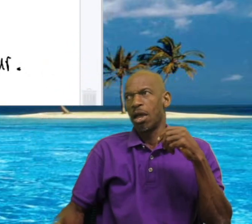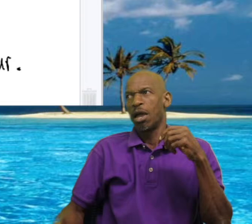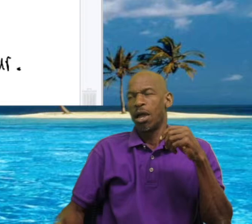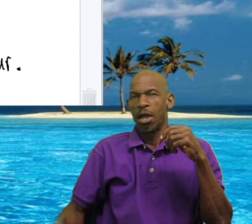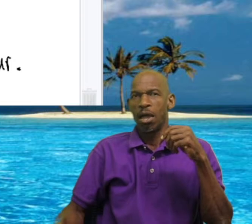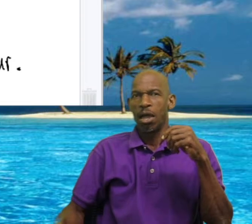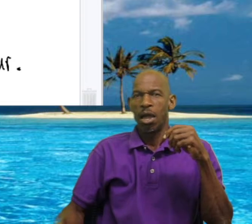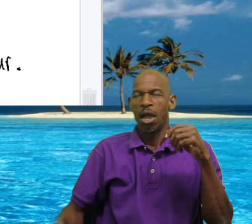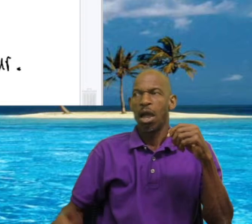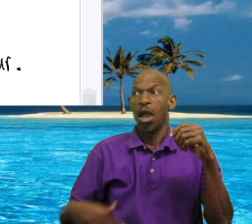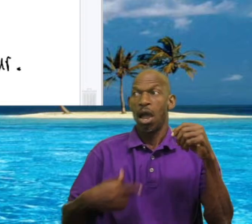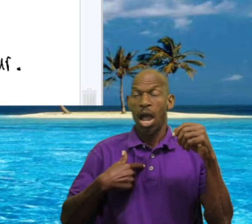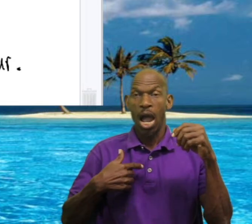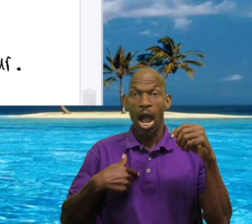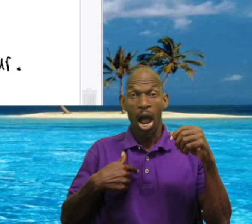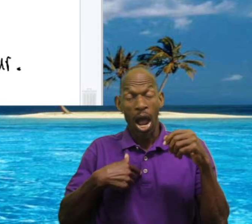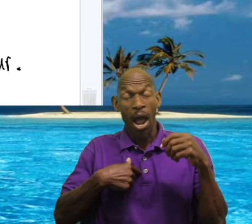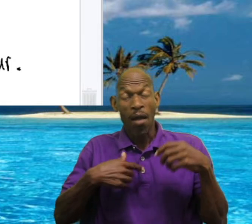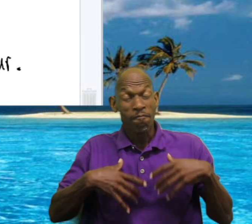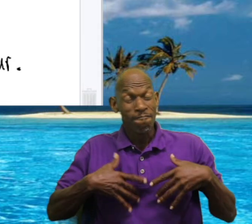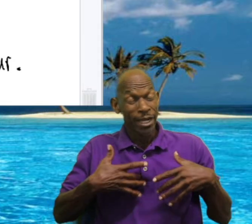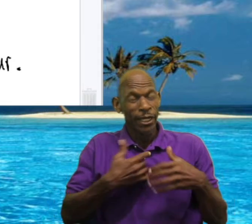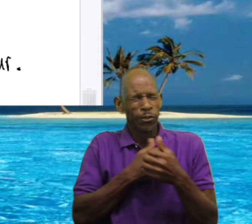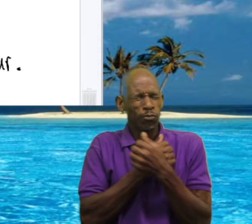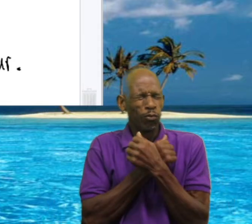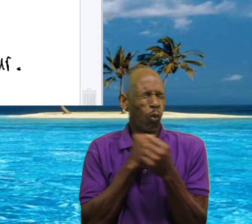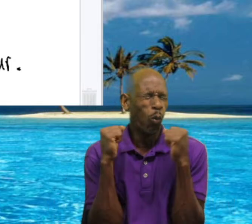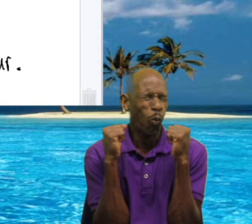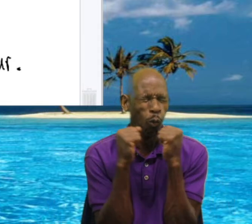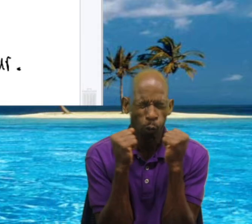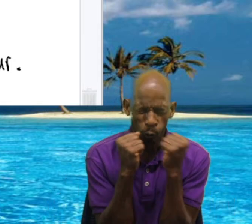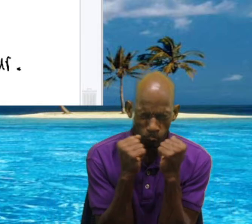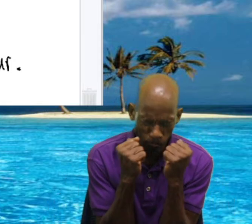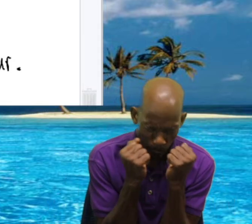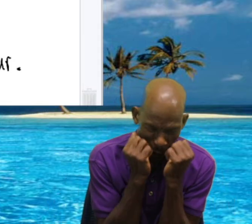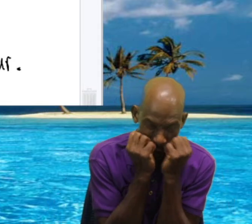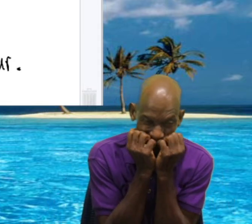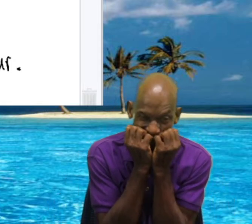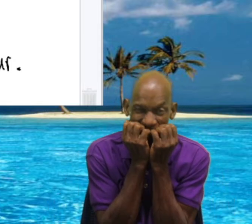And we're looking at I am feeling